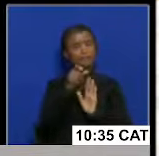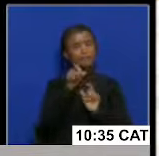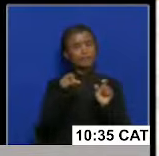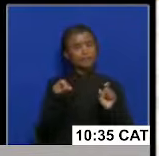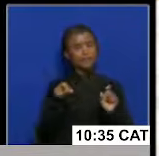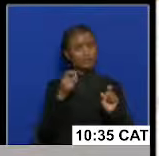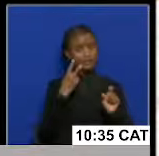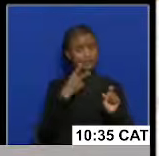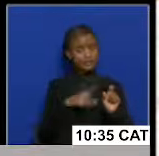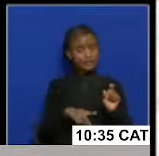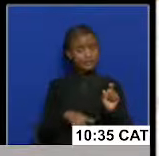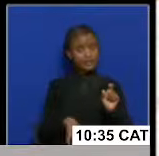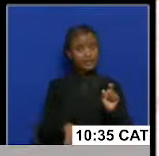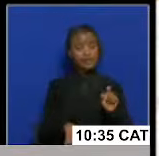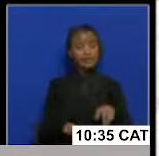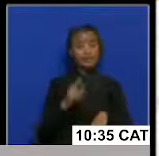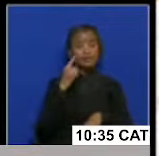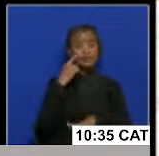Witness K?